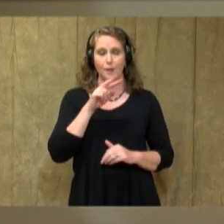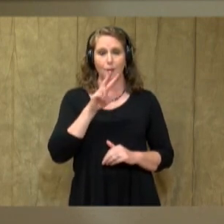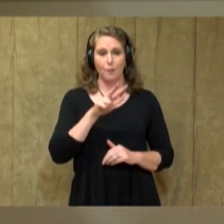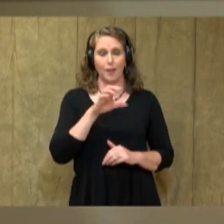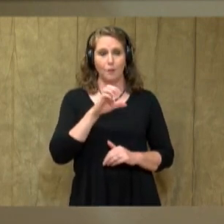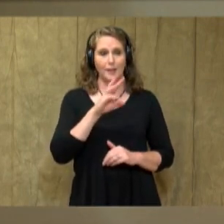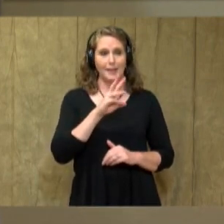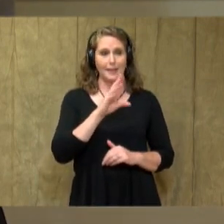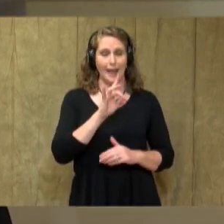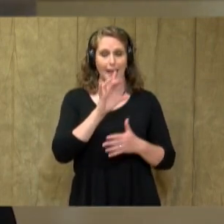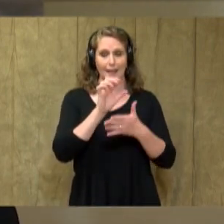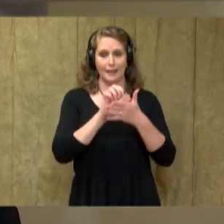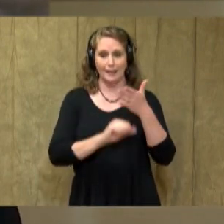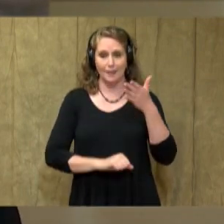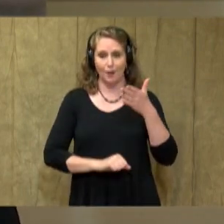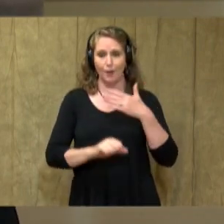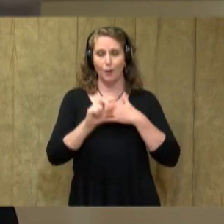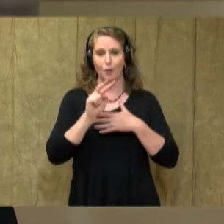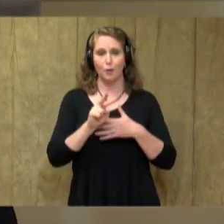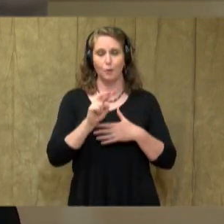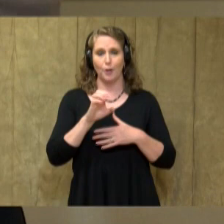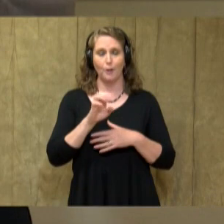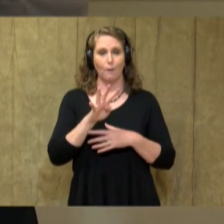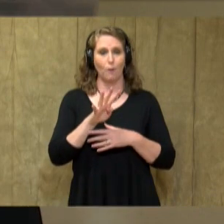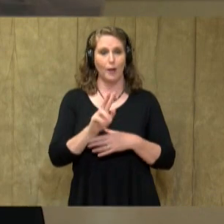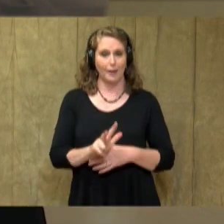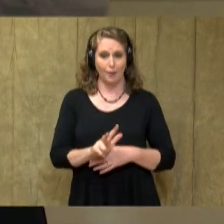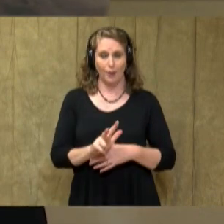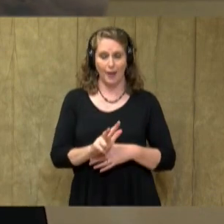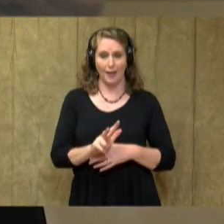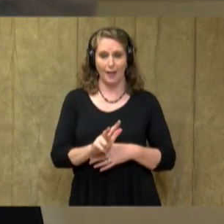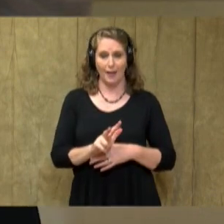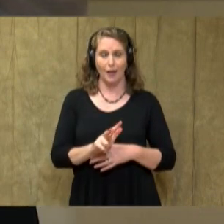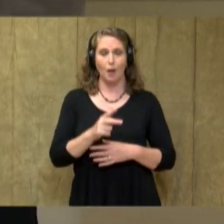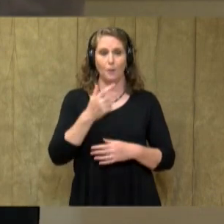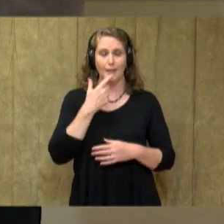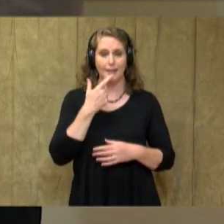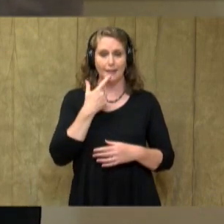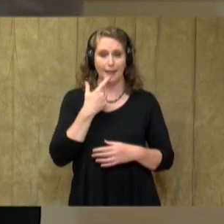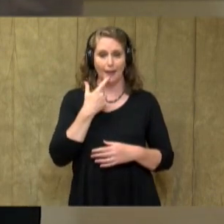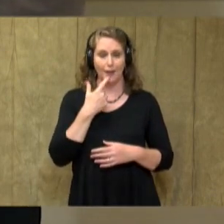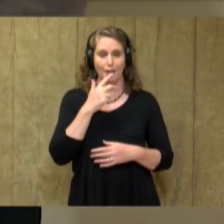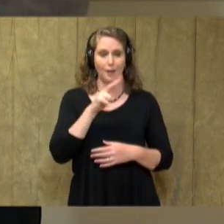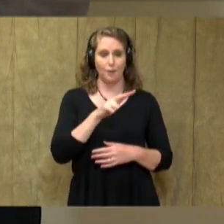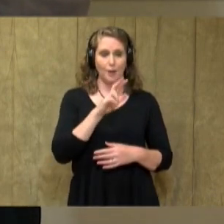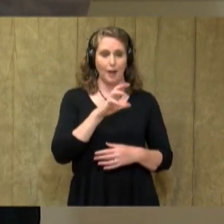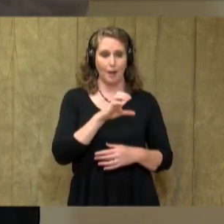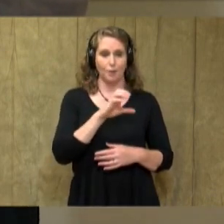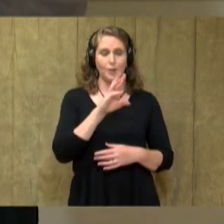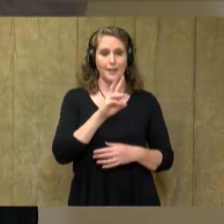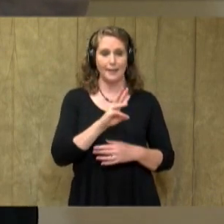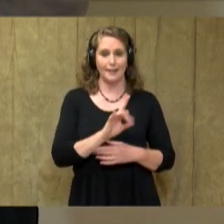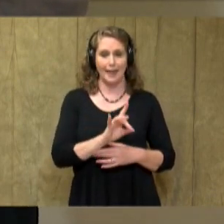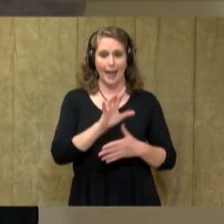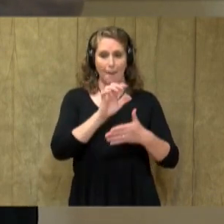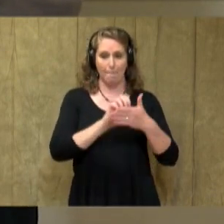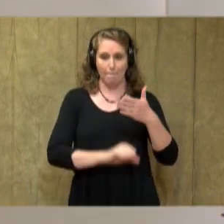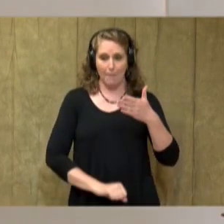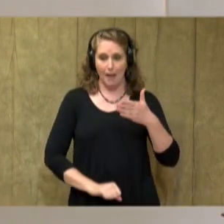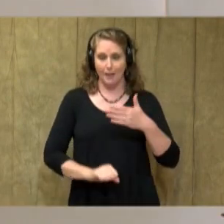243 from 368. Or we can also say that 368